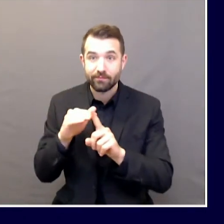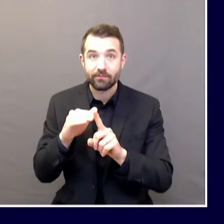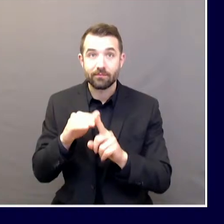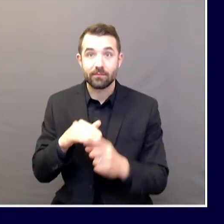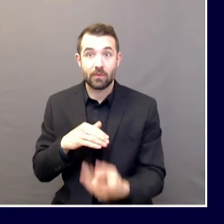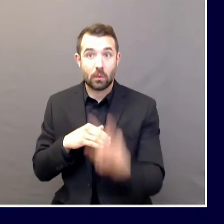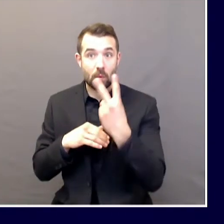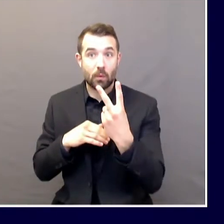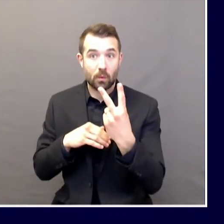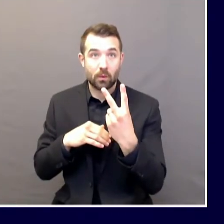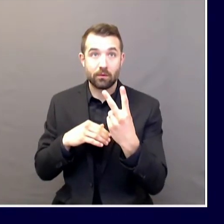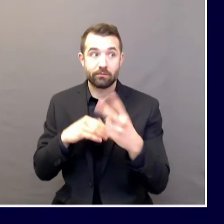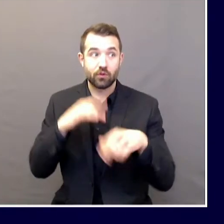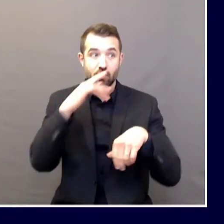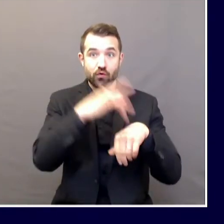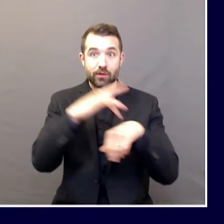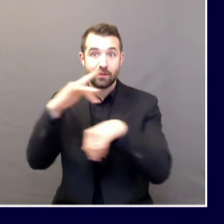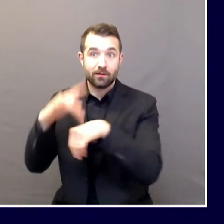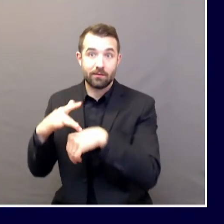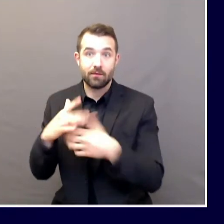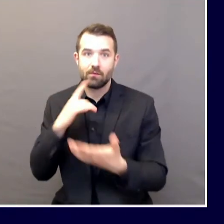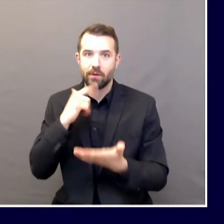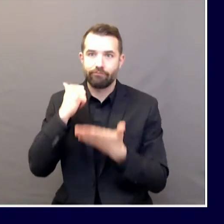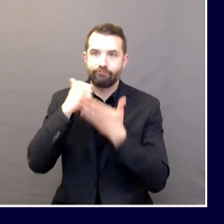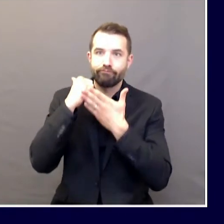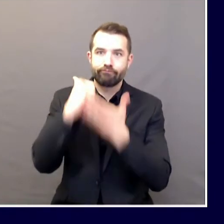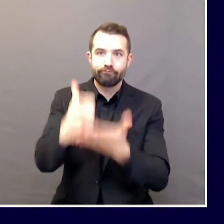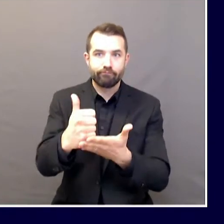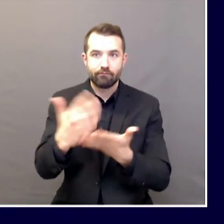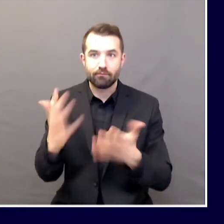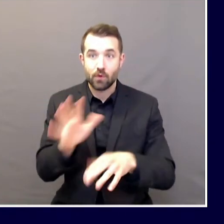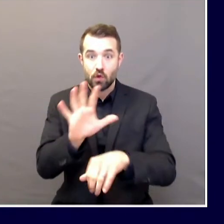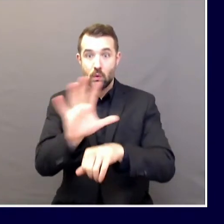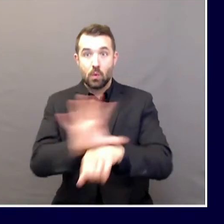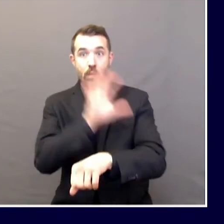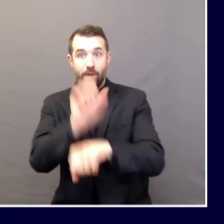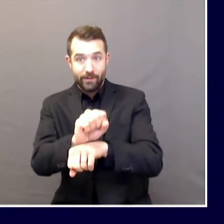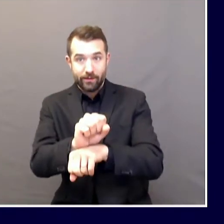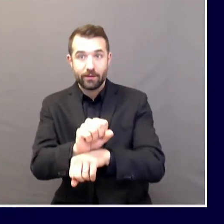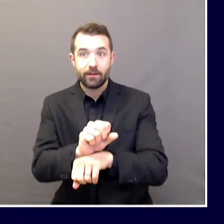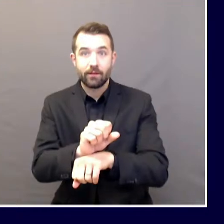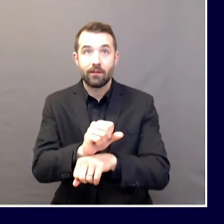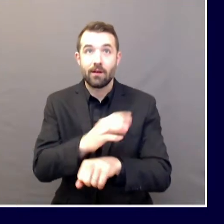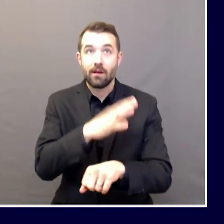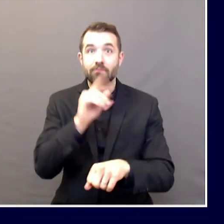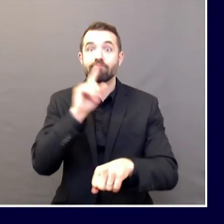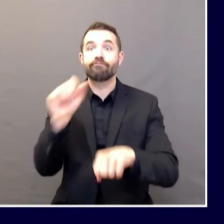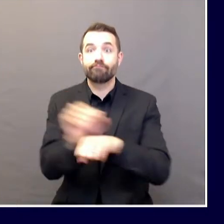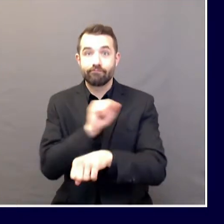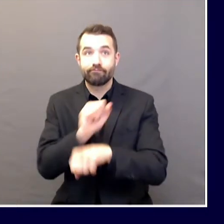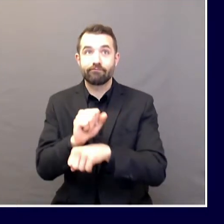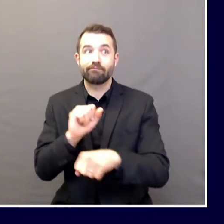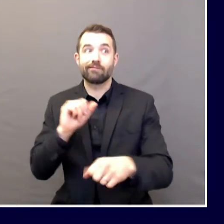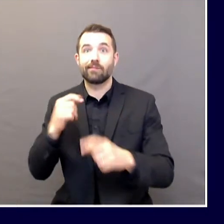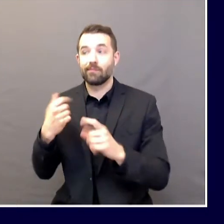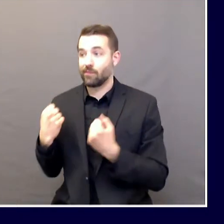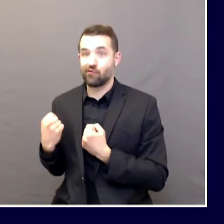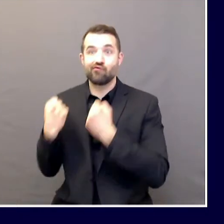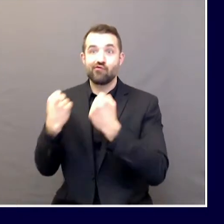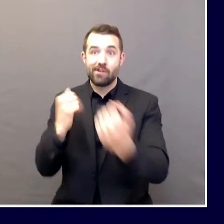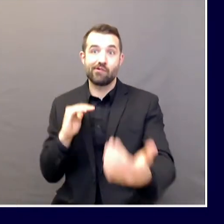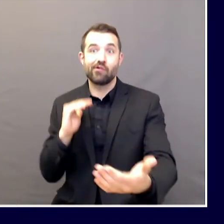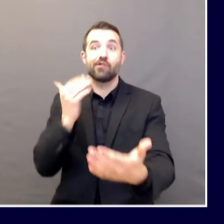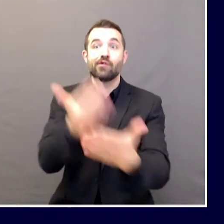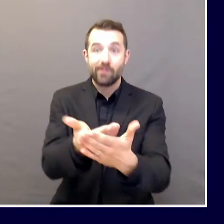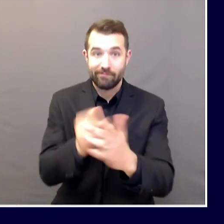an appointment for vaccine and then get to your appointment for that shot. Let's first talk about ways